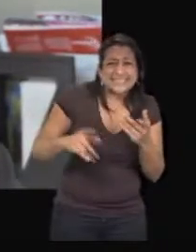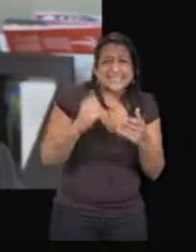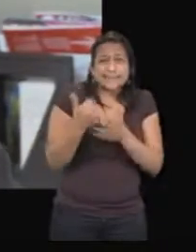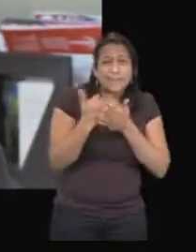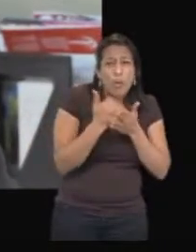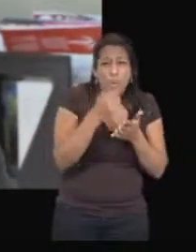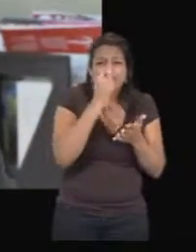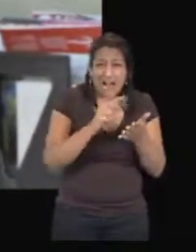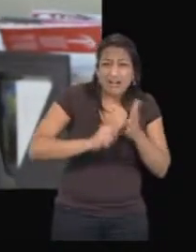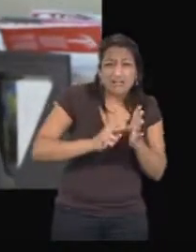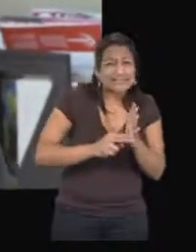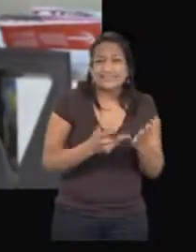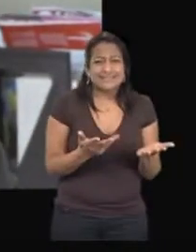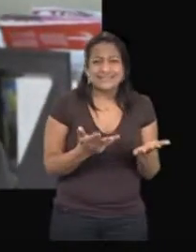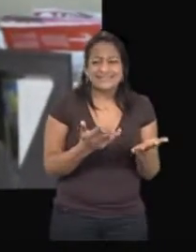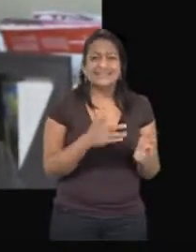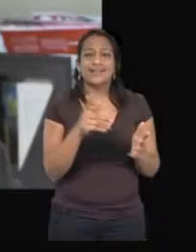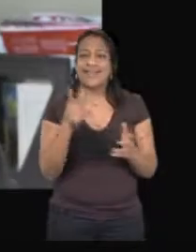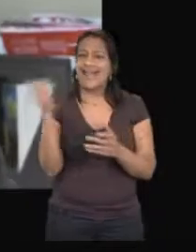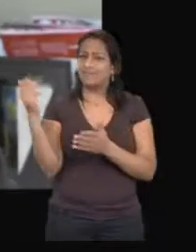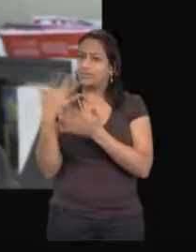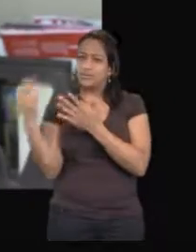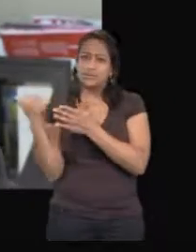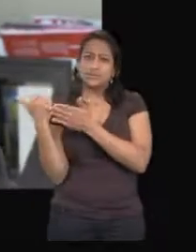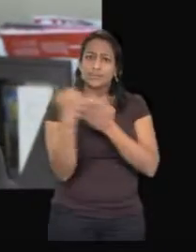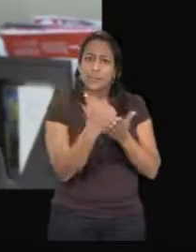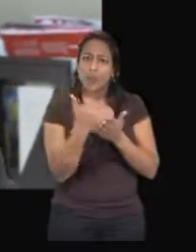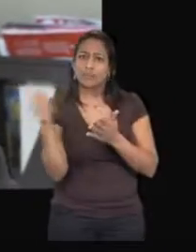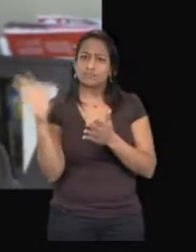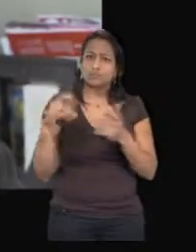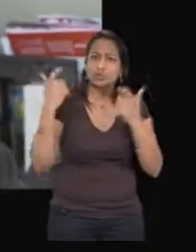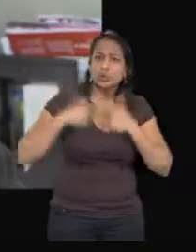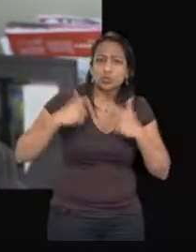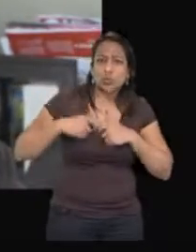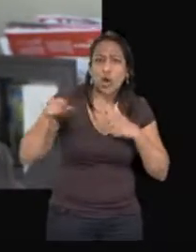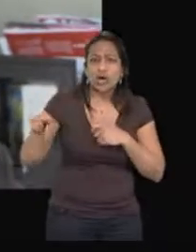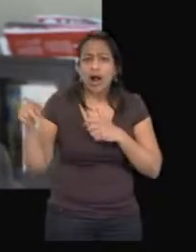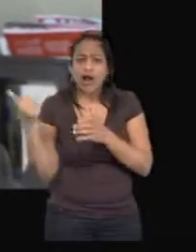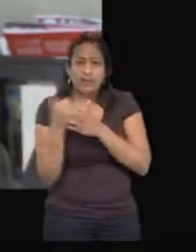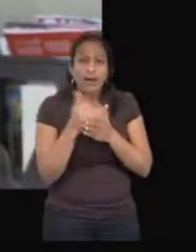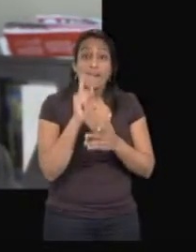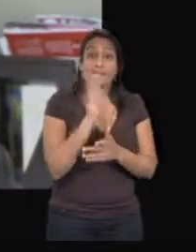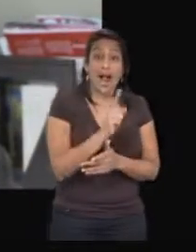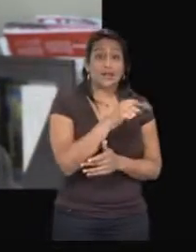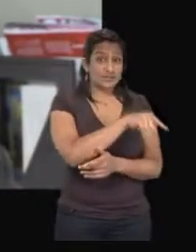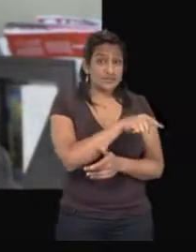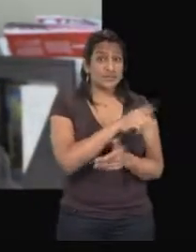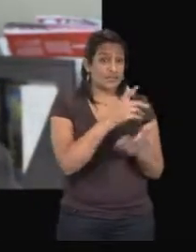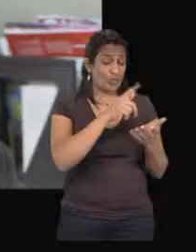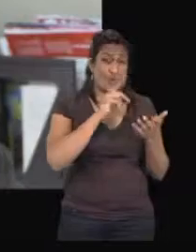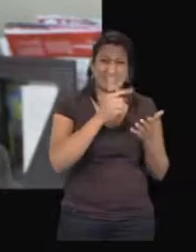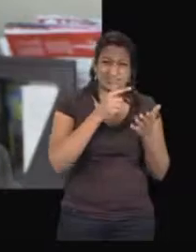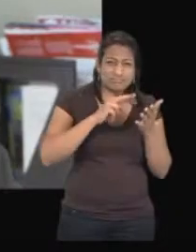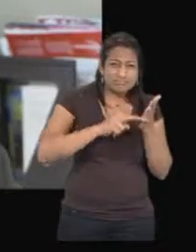up a plan. They needed support to do that. They had some initial support from the involved social worker, but the majority of this support plan was actually